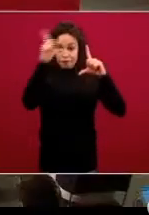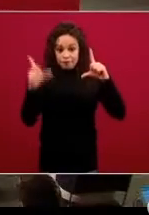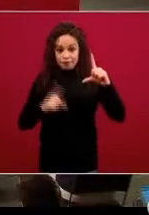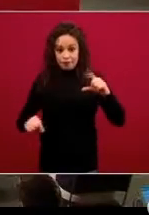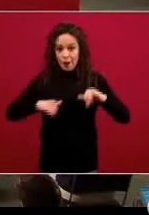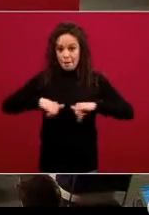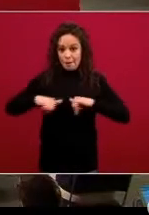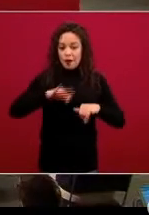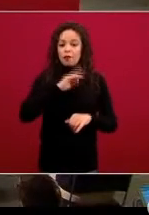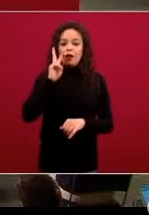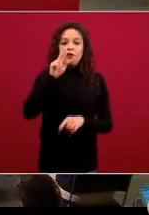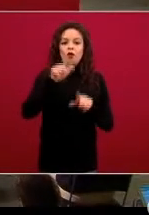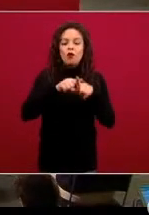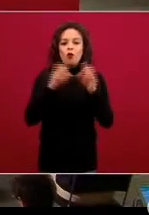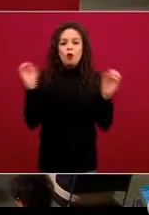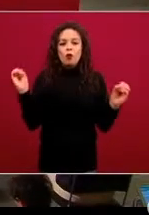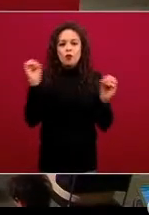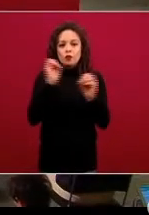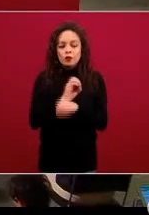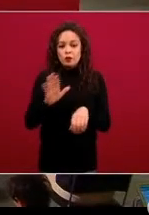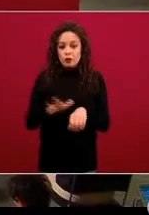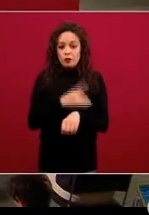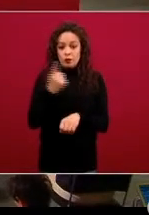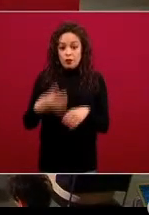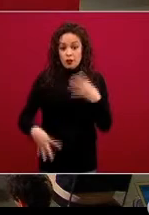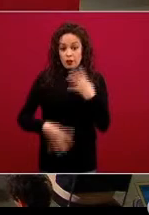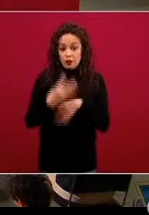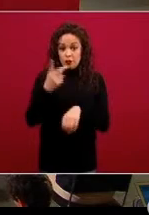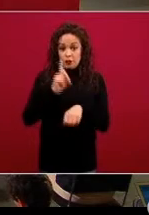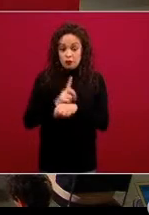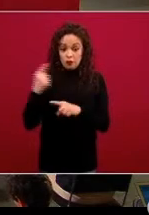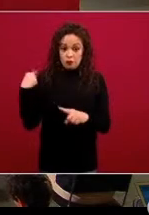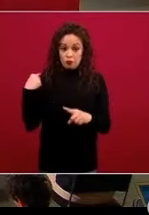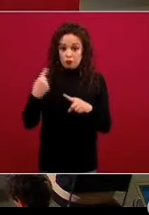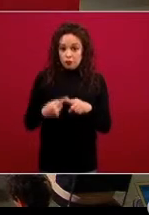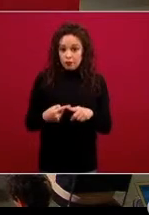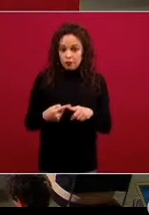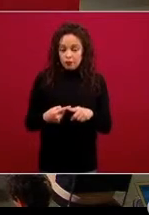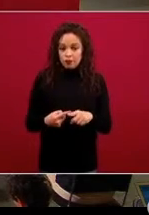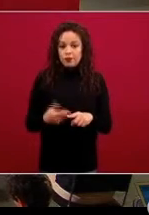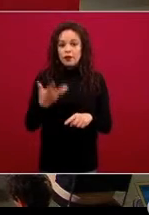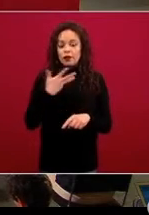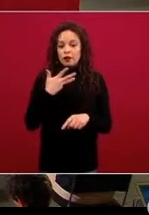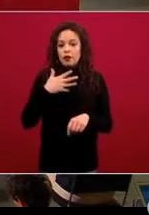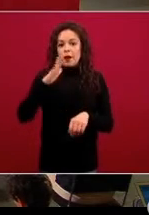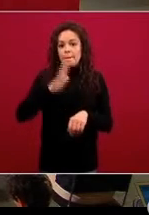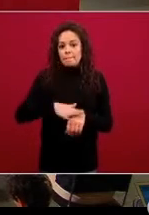a state such as Tabasco, if it has a darker color, it means their